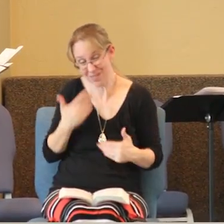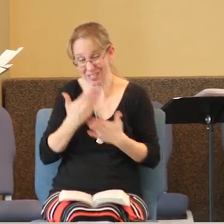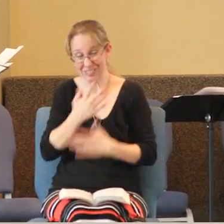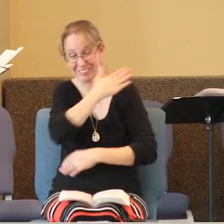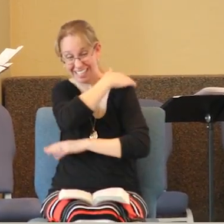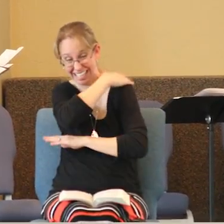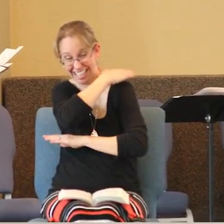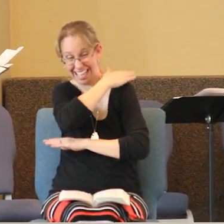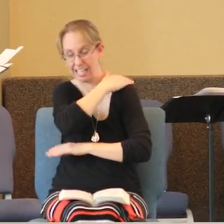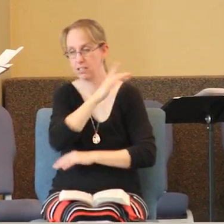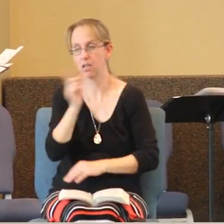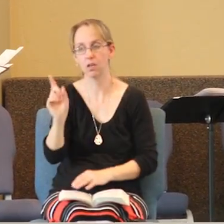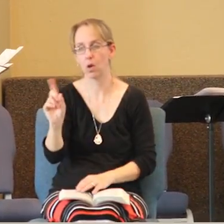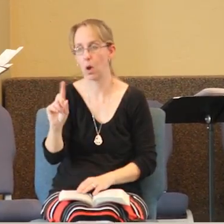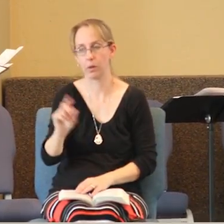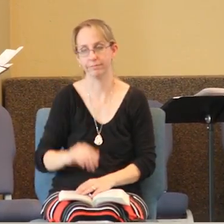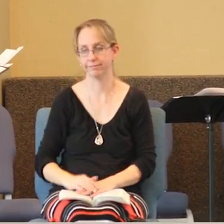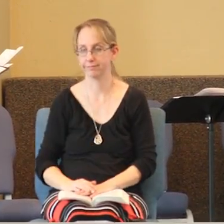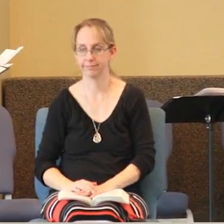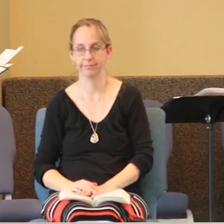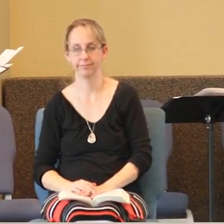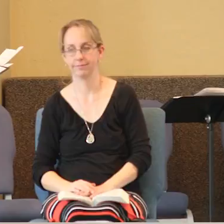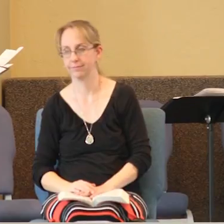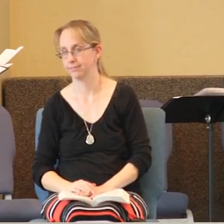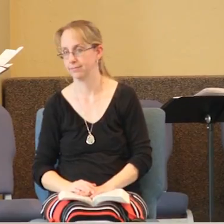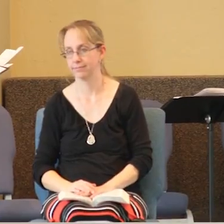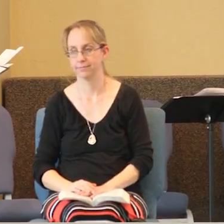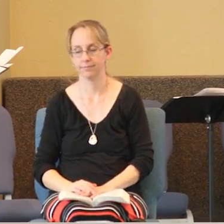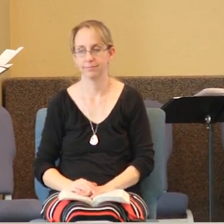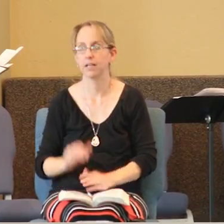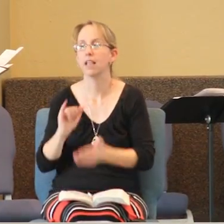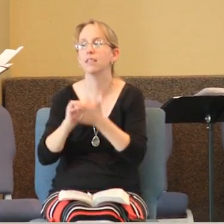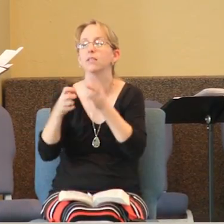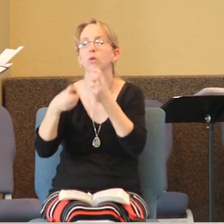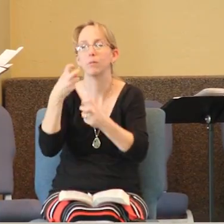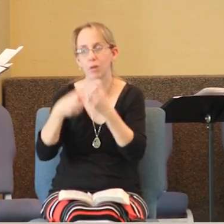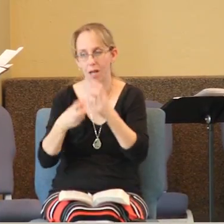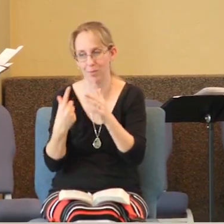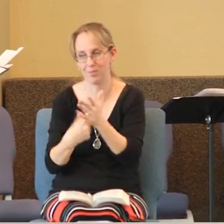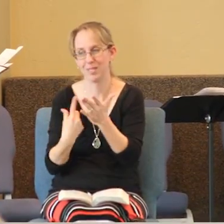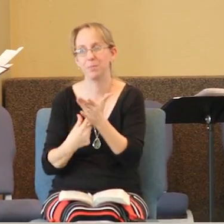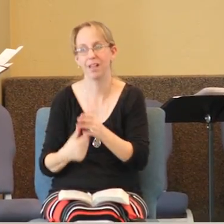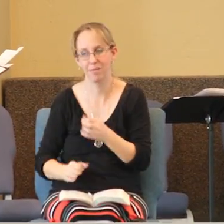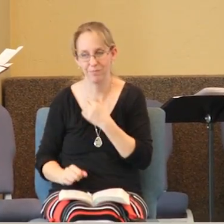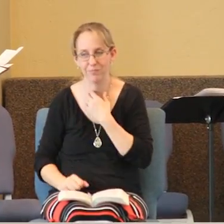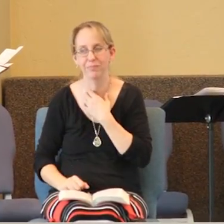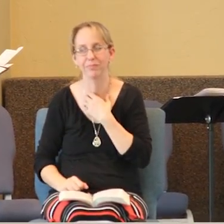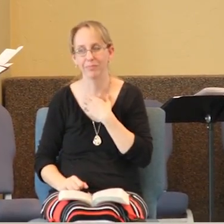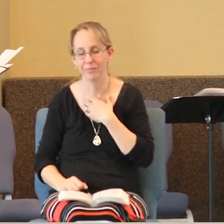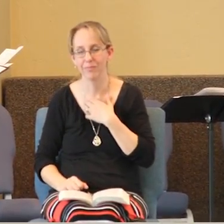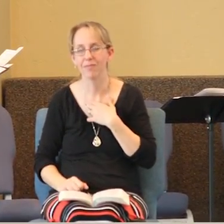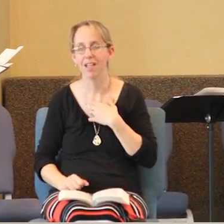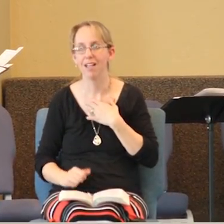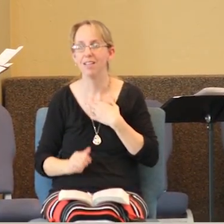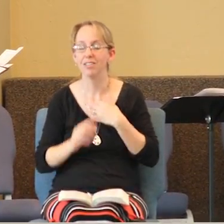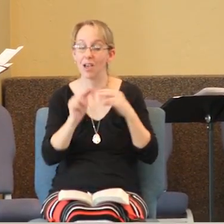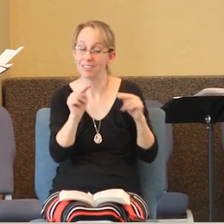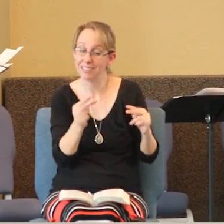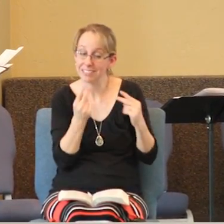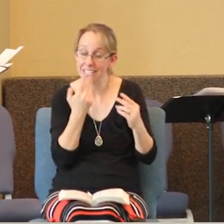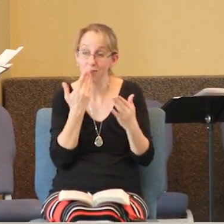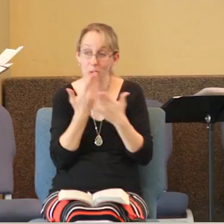No, no, no. It's where we kind of have a problem, some people. That they may see your good works